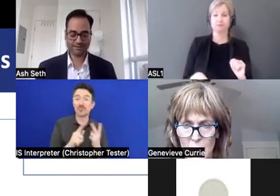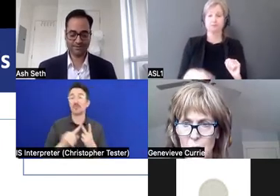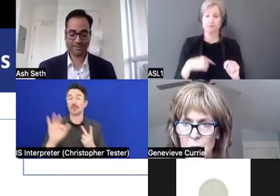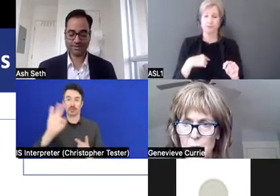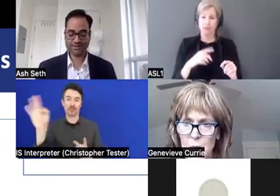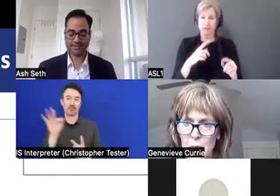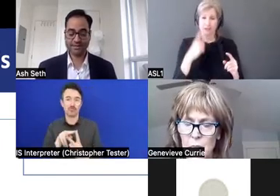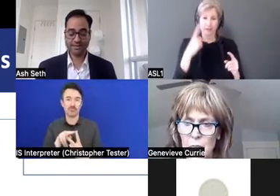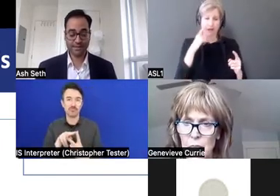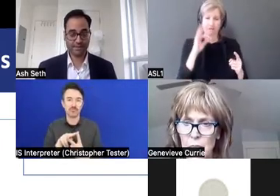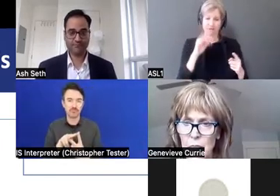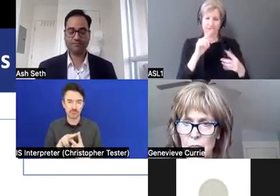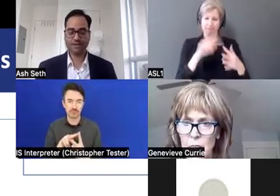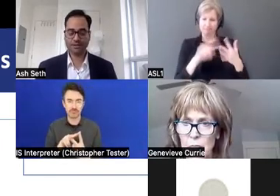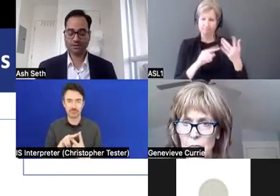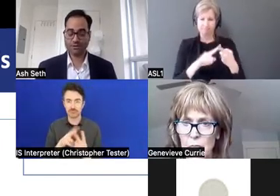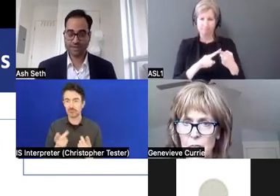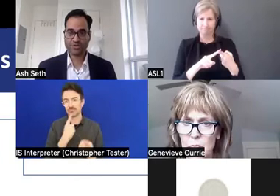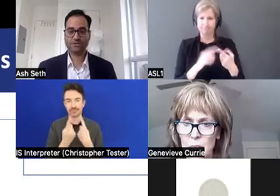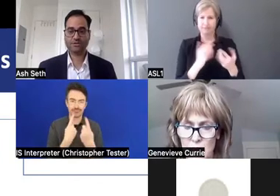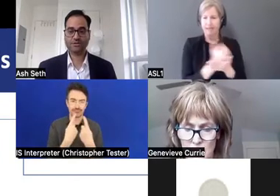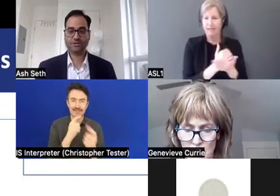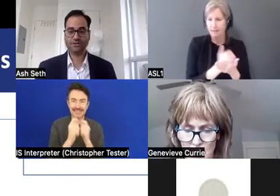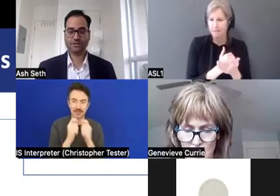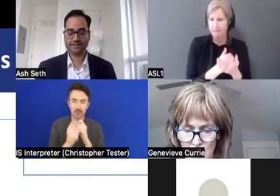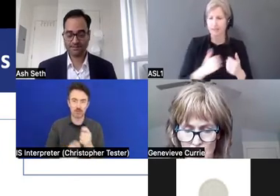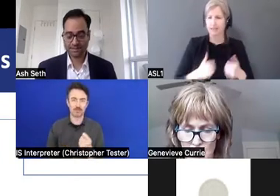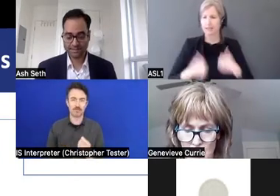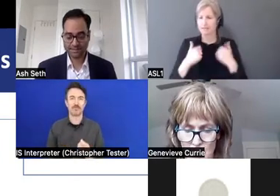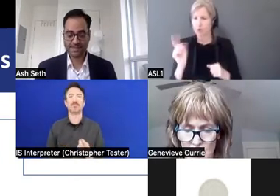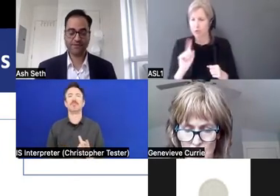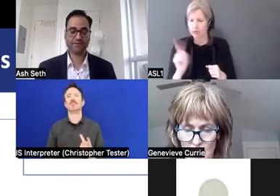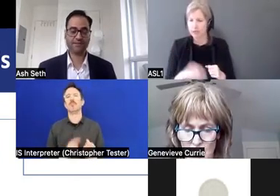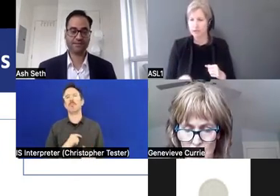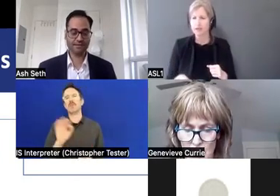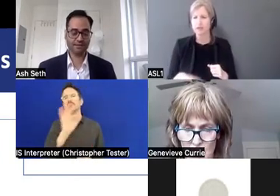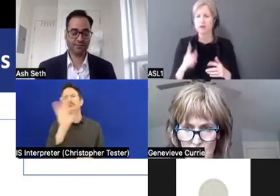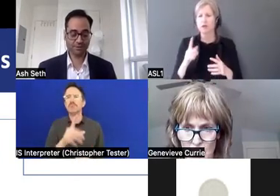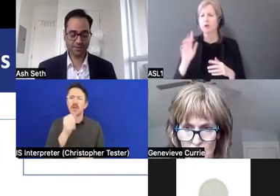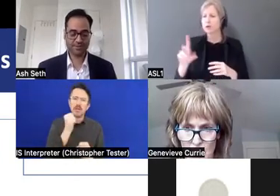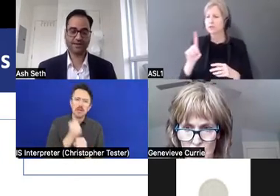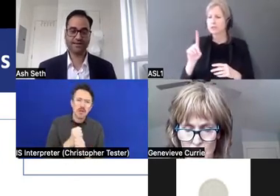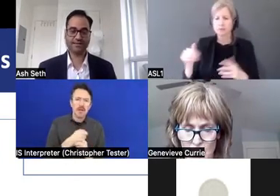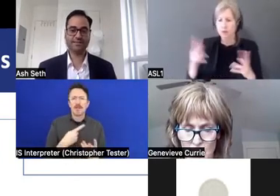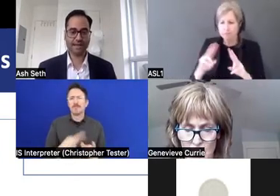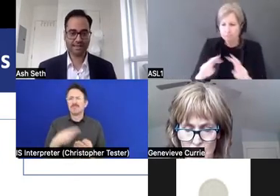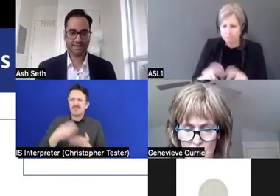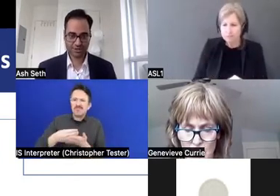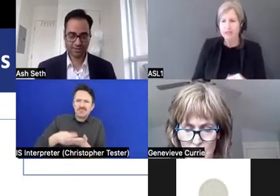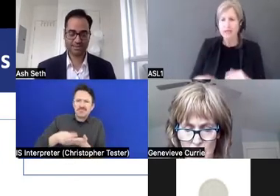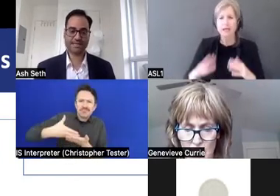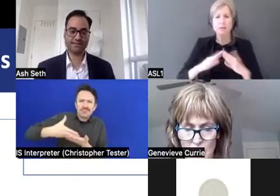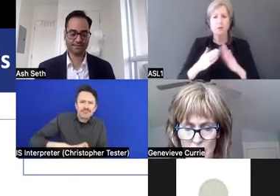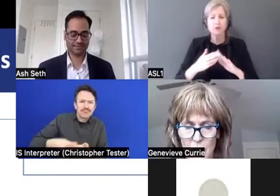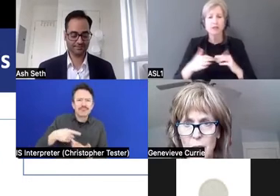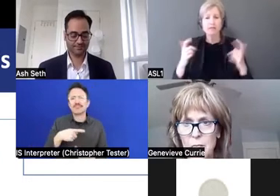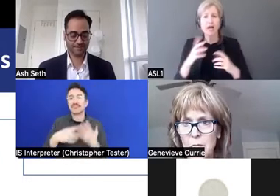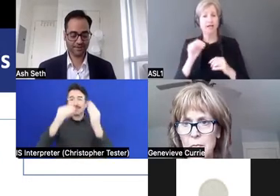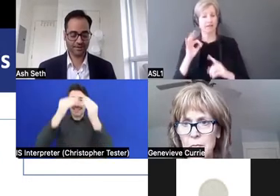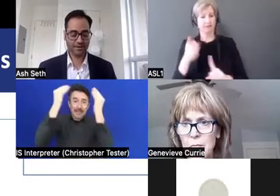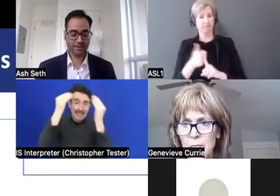factors such as income, location, disability diagnosis, community size, and indigenous